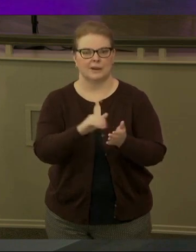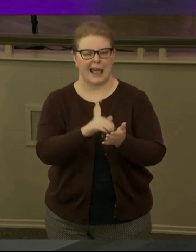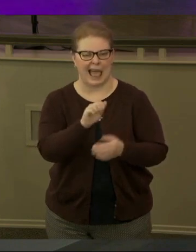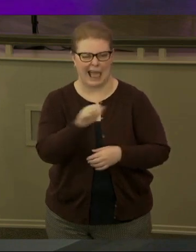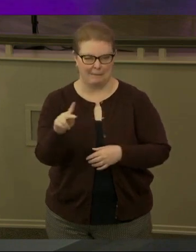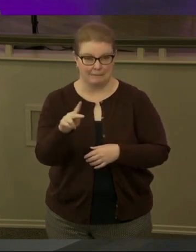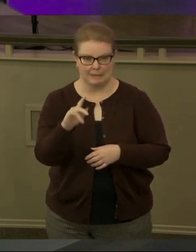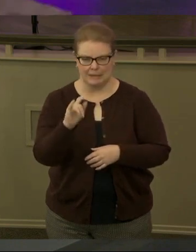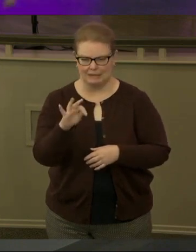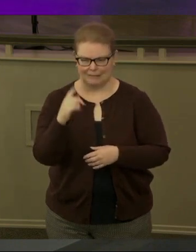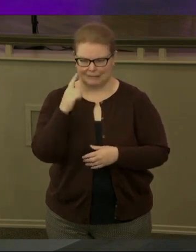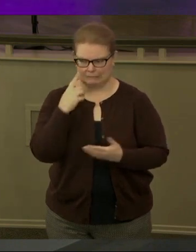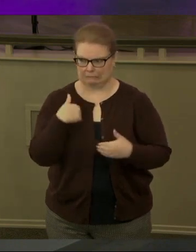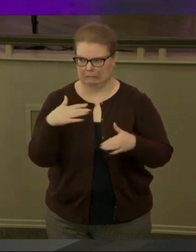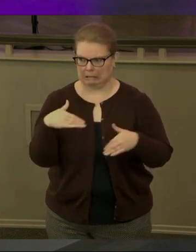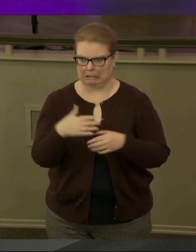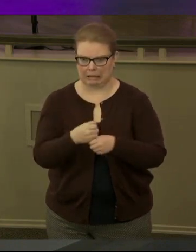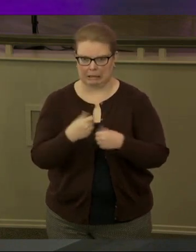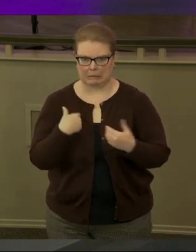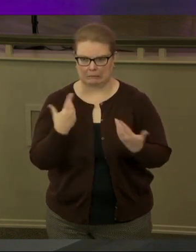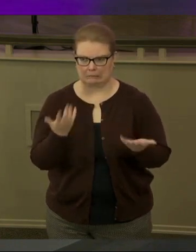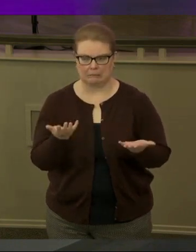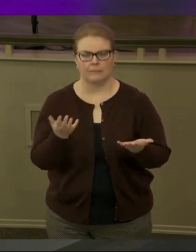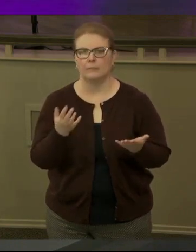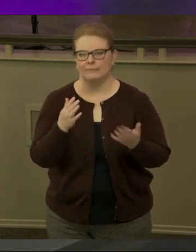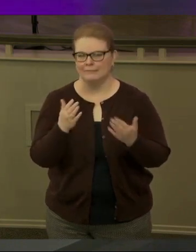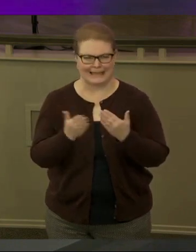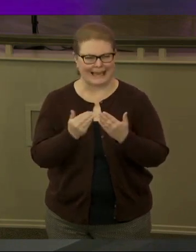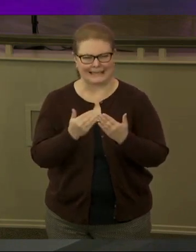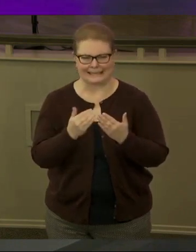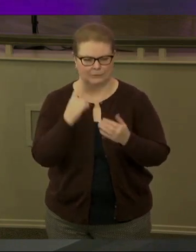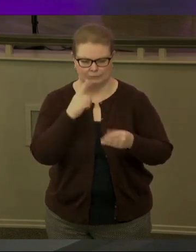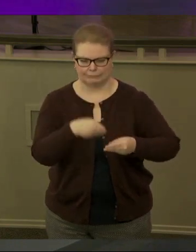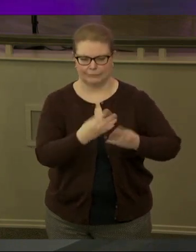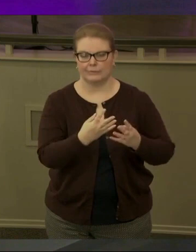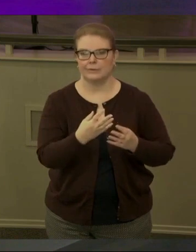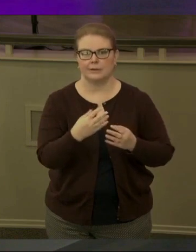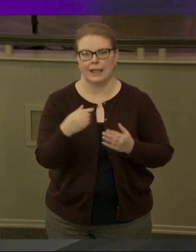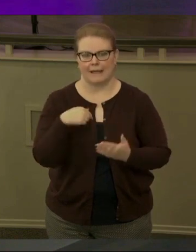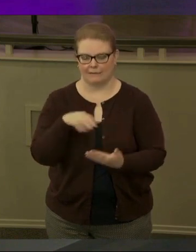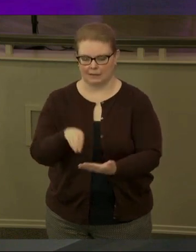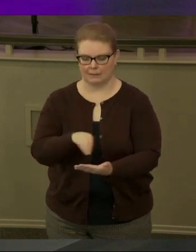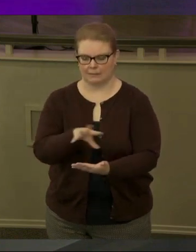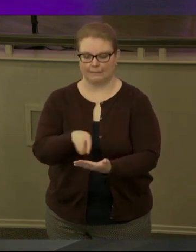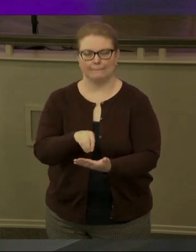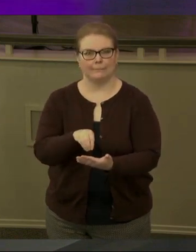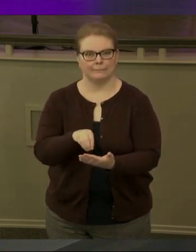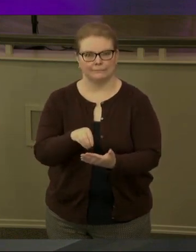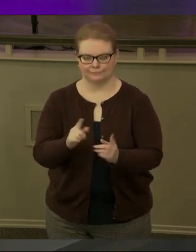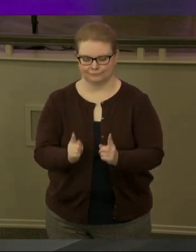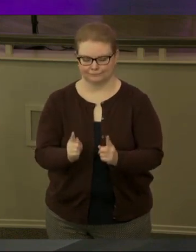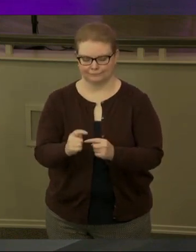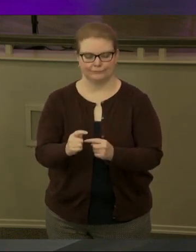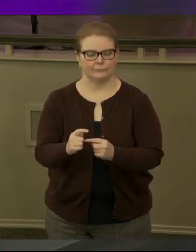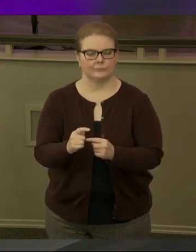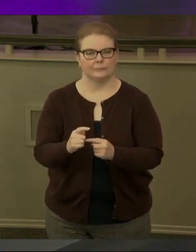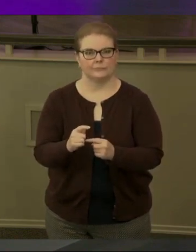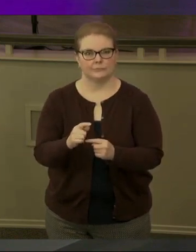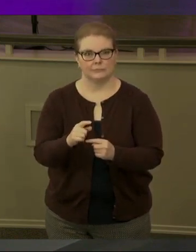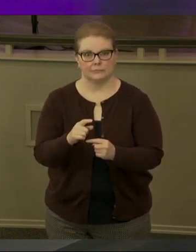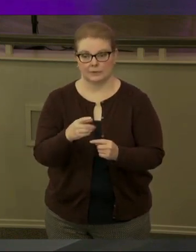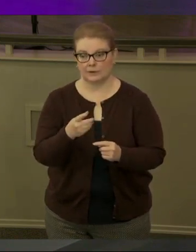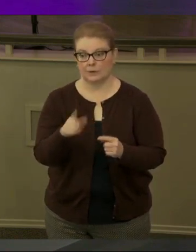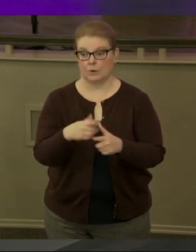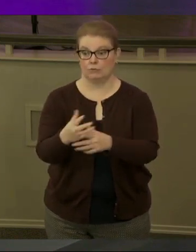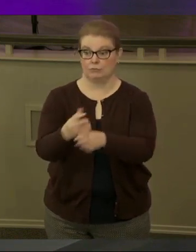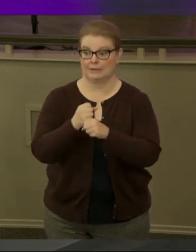you don't have Church Center, it's easy to get into Church Center. You just scan in on your welcome card that you received when you